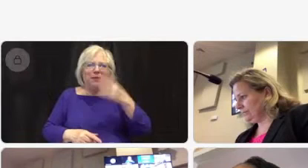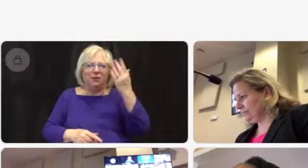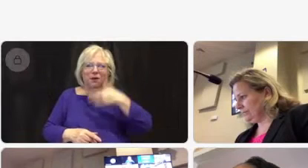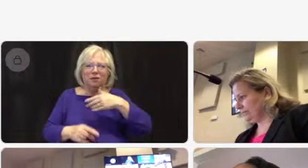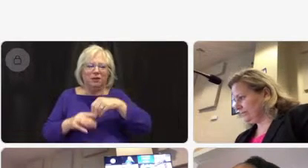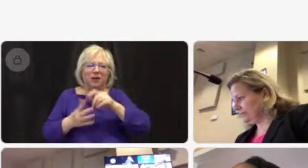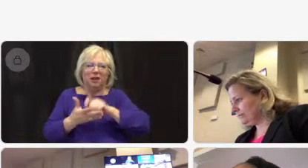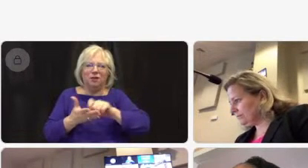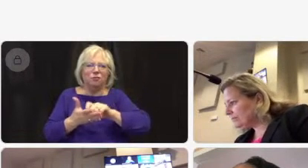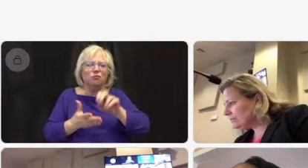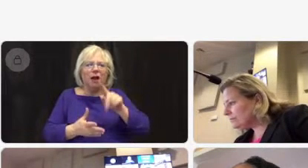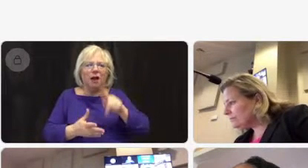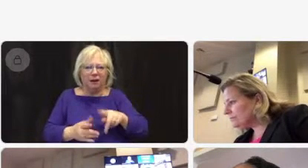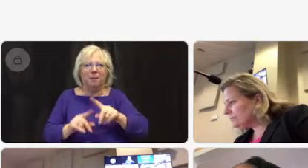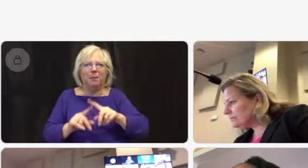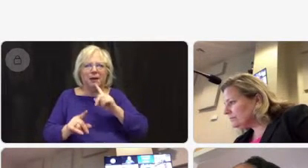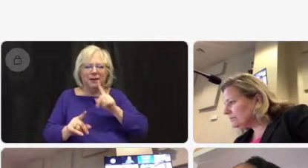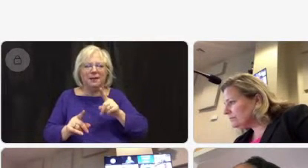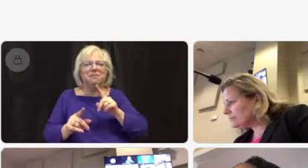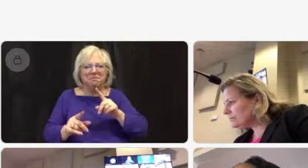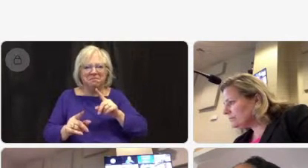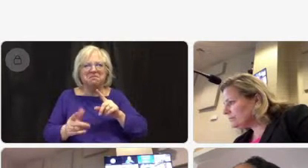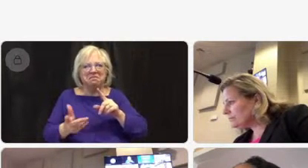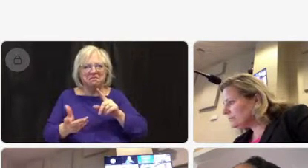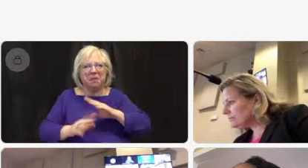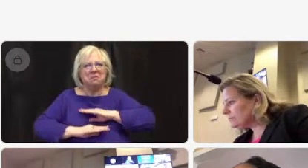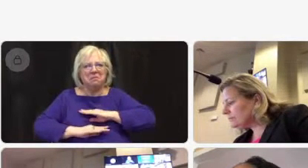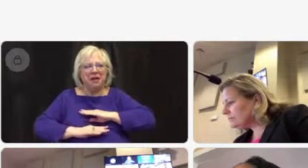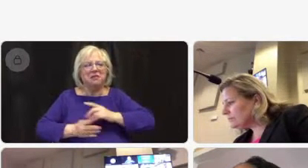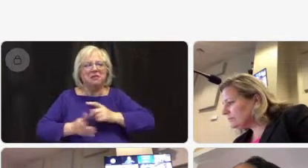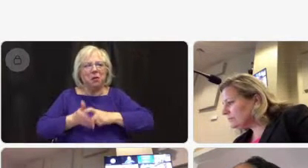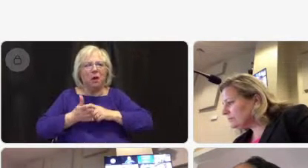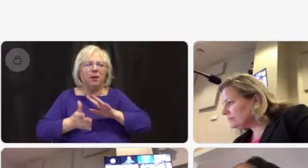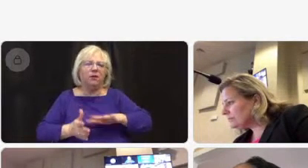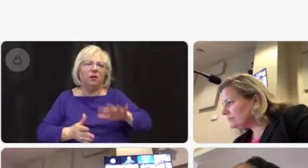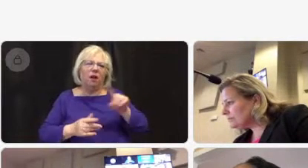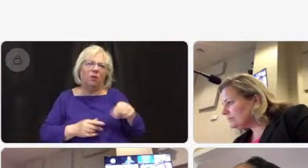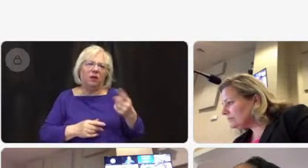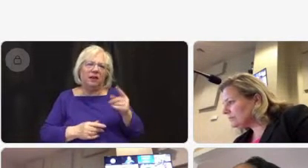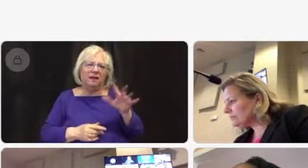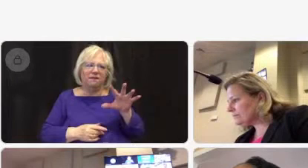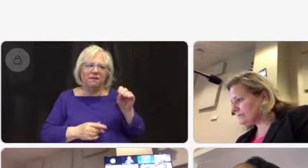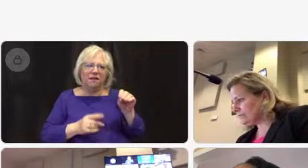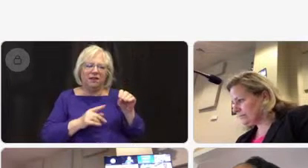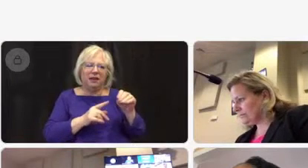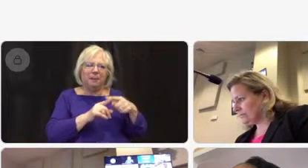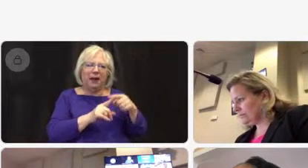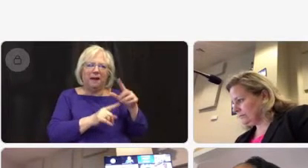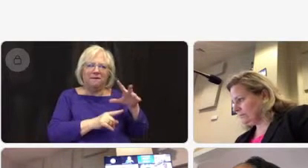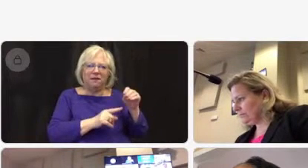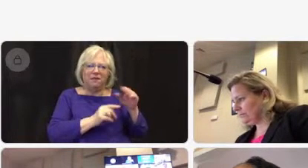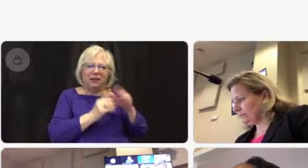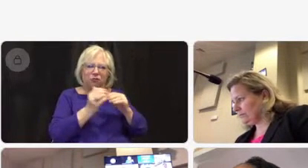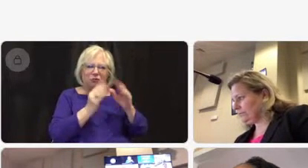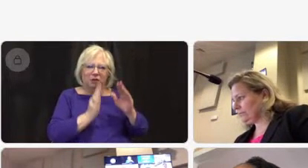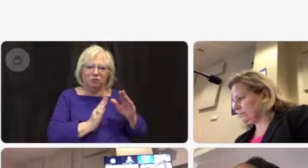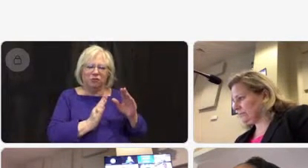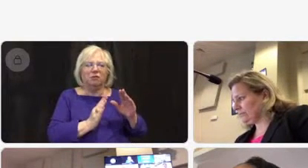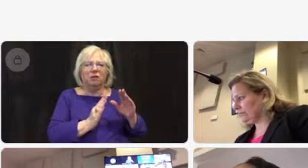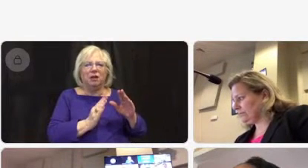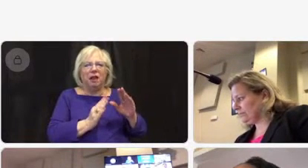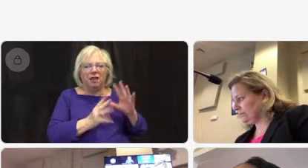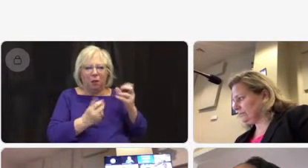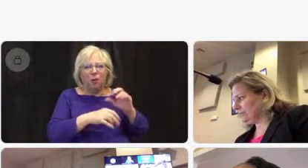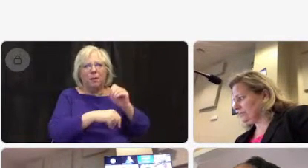the write-up, but it passed muster. It's only a 50 by 50 structure that they're building, so they don't exceed.